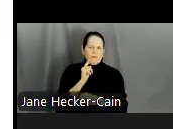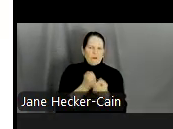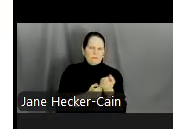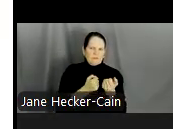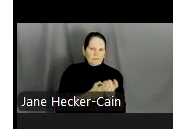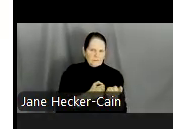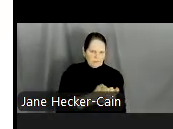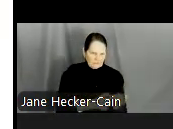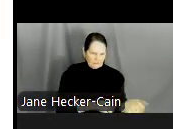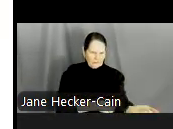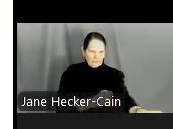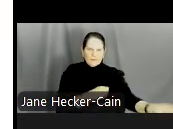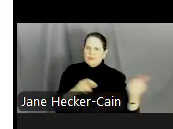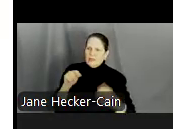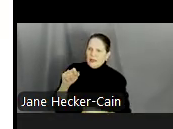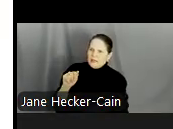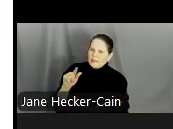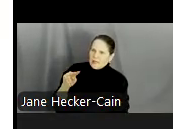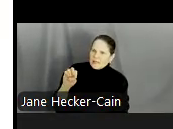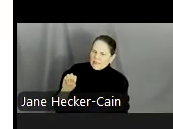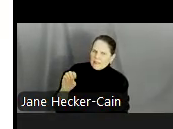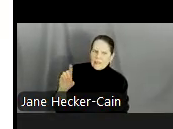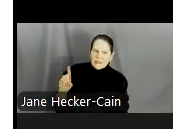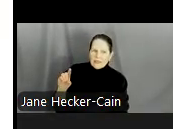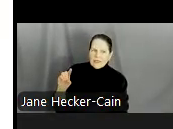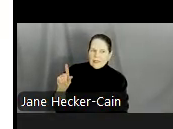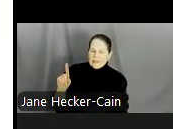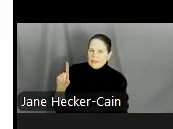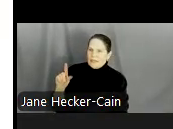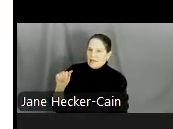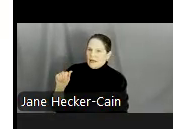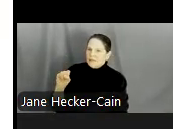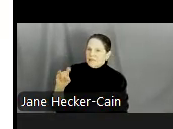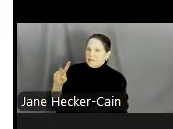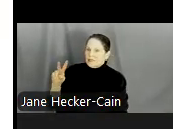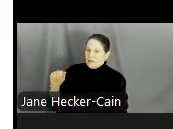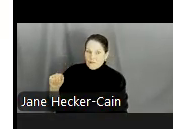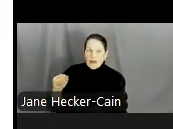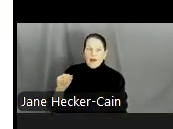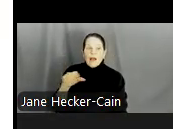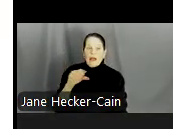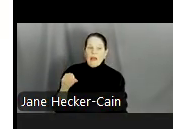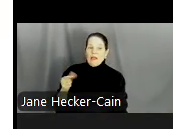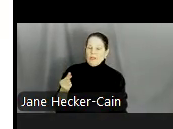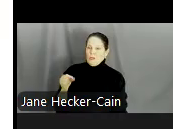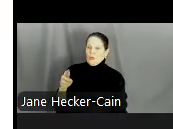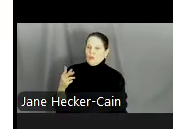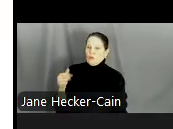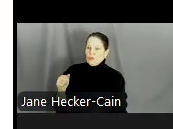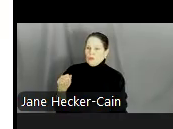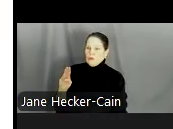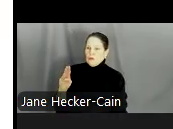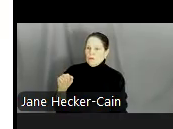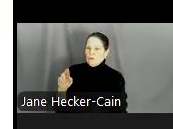Talene De Silva from the Disability Policy Consortium and Georgia Marlowe from MAPC. So now I am going